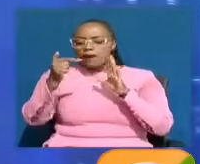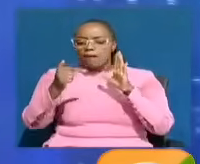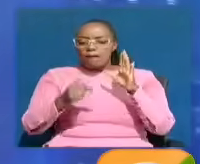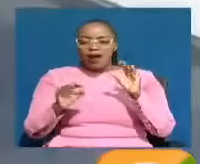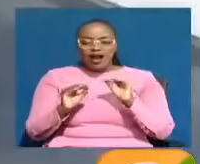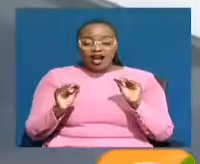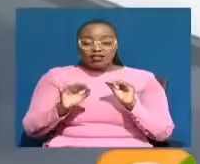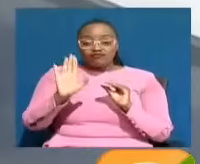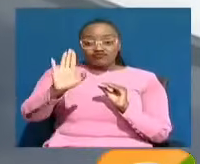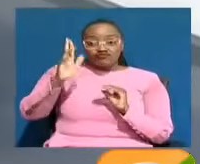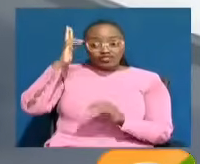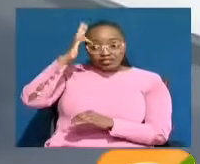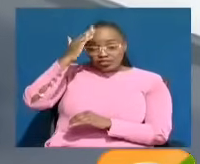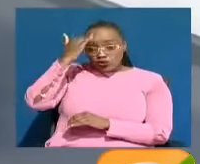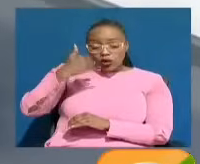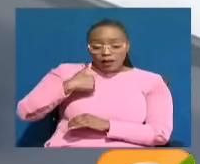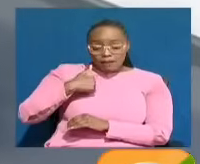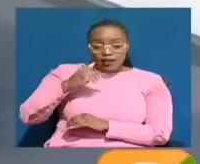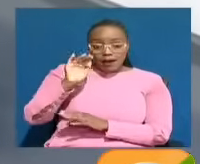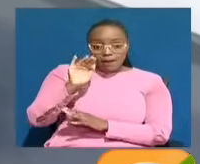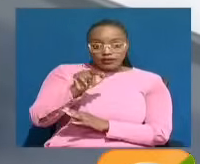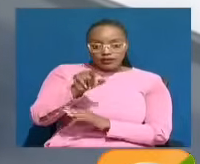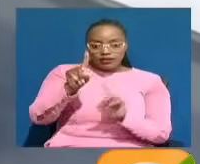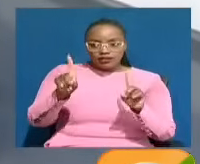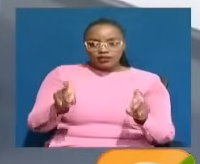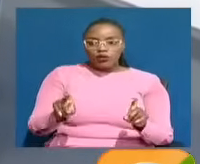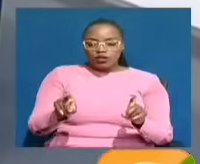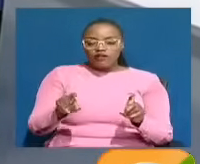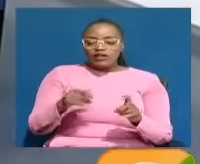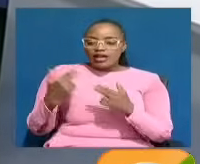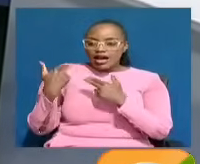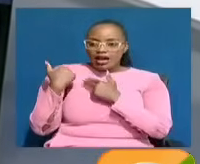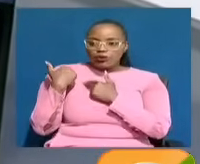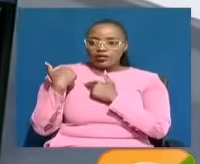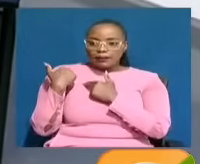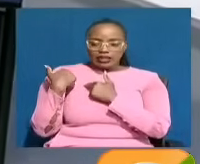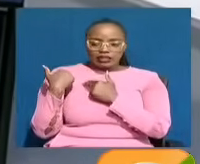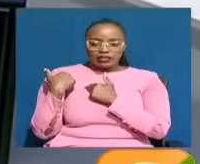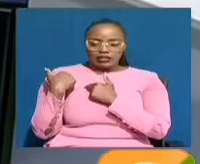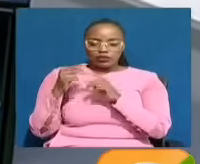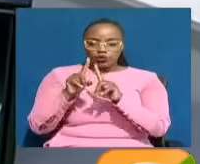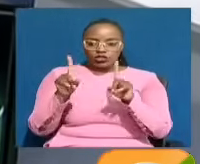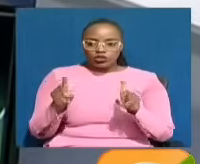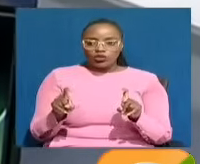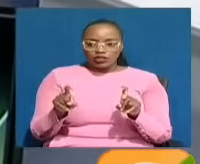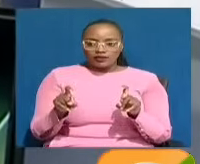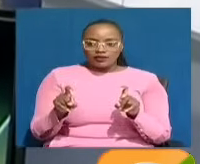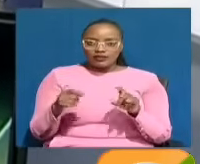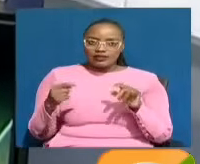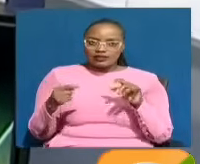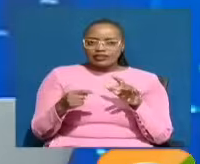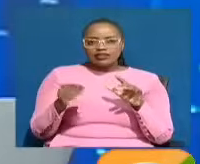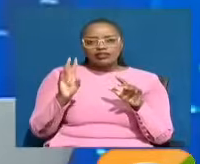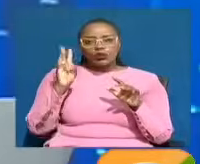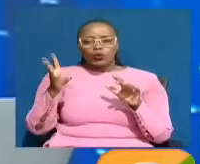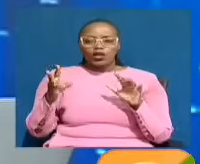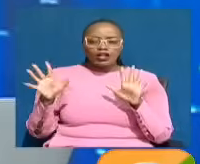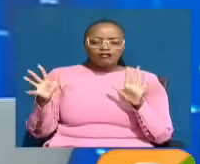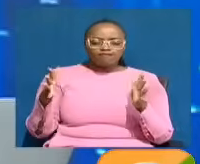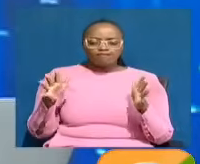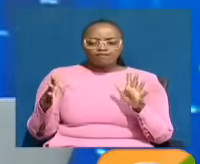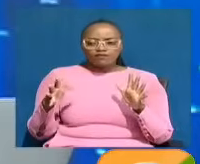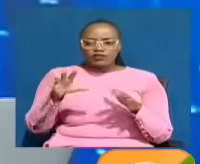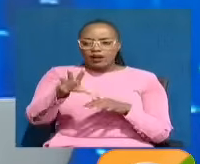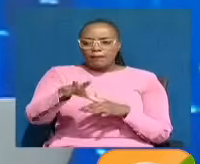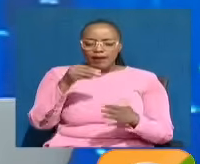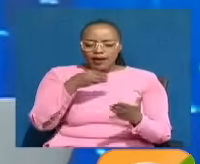the reason I asked this question is because it's an accountability one. Yes. Certainly, it takes